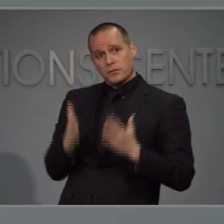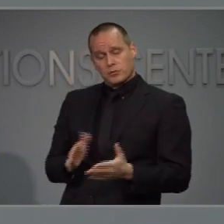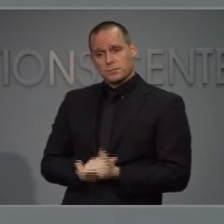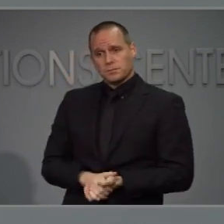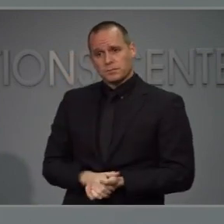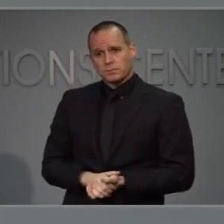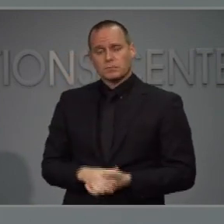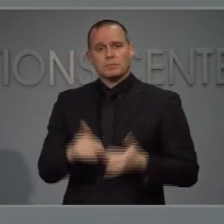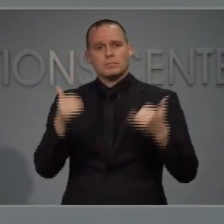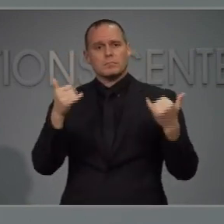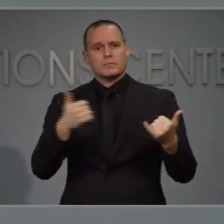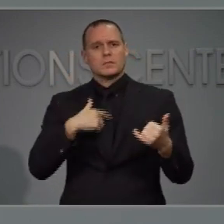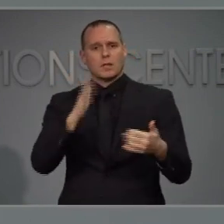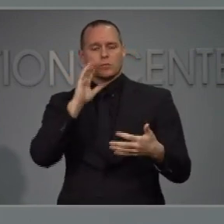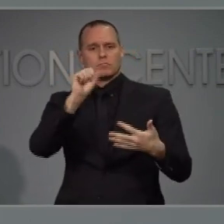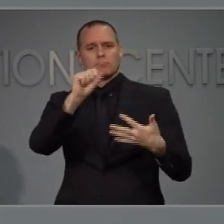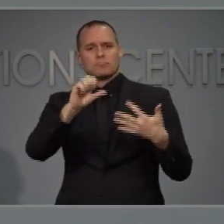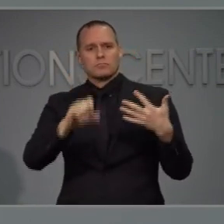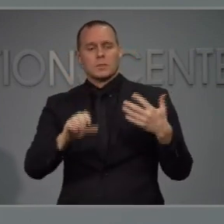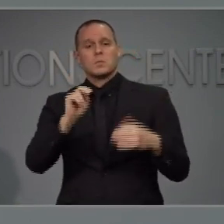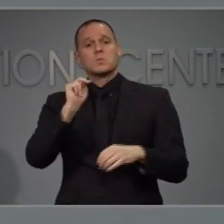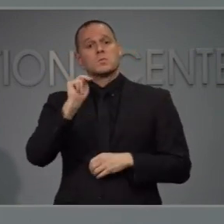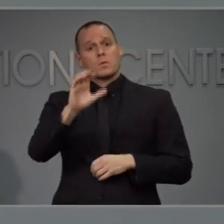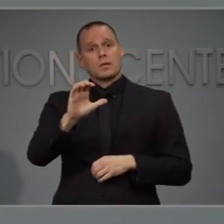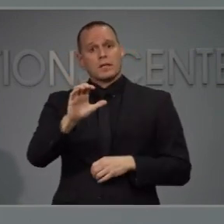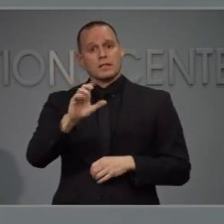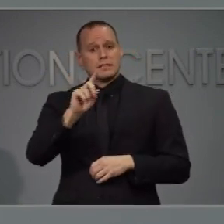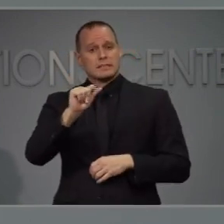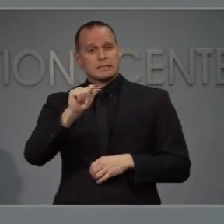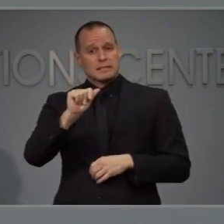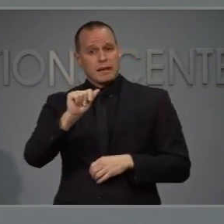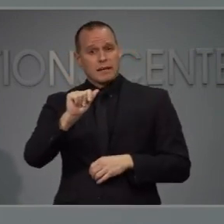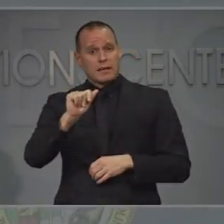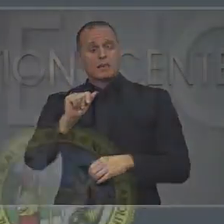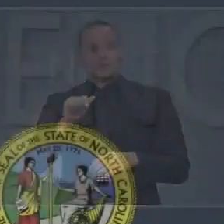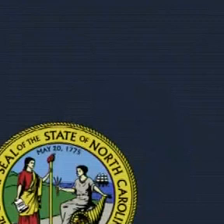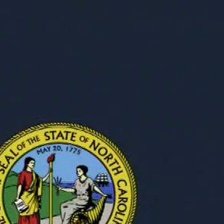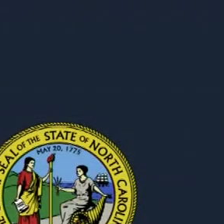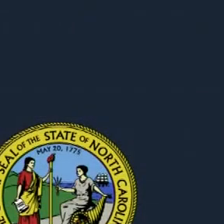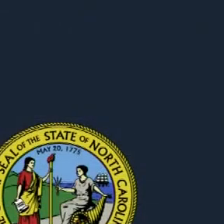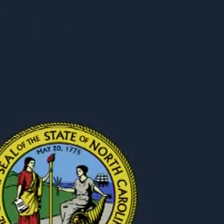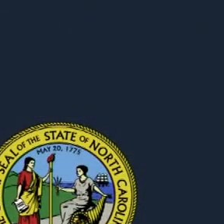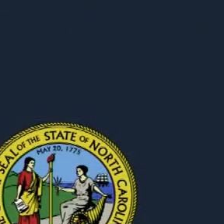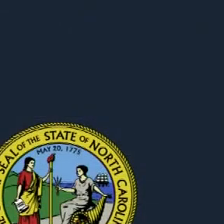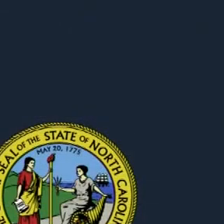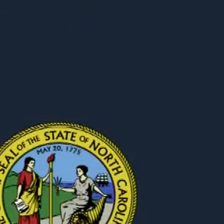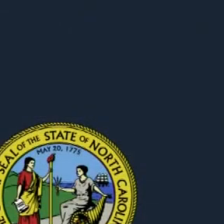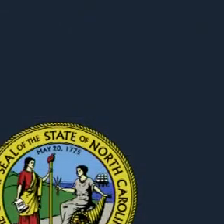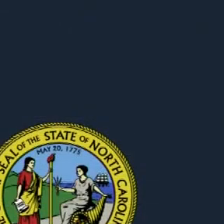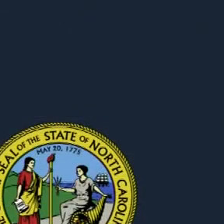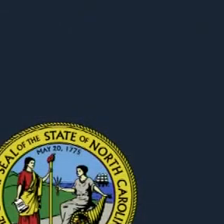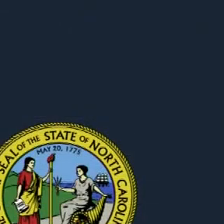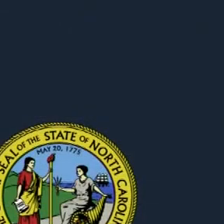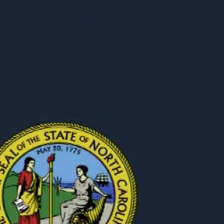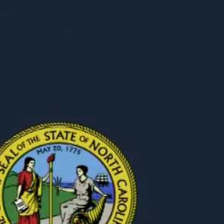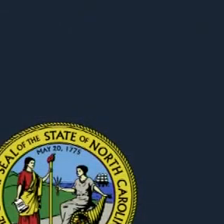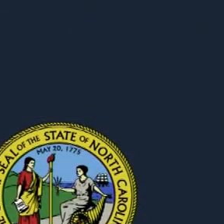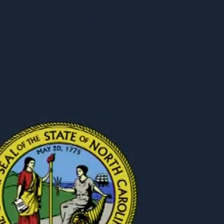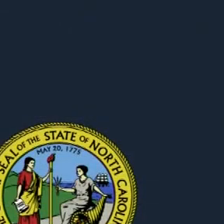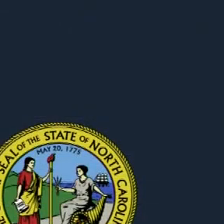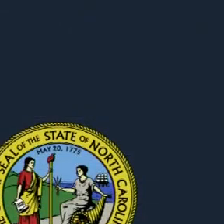So I'm going to walk through North Carolina's data that's helping to inform our decision-making around